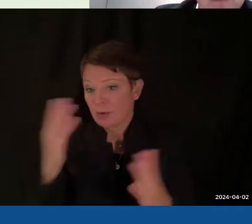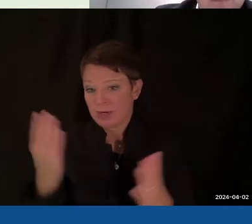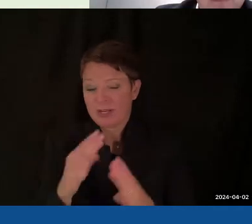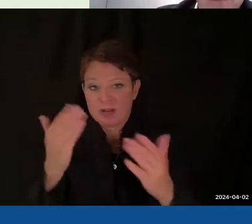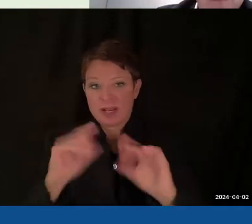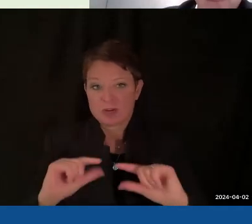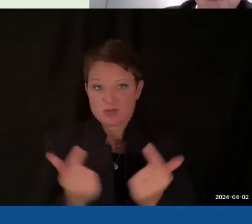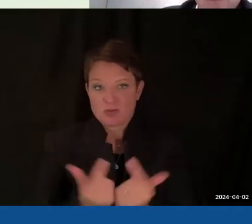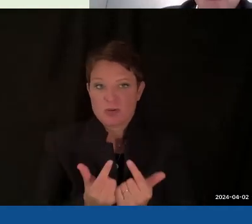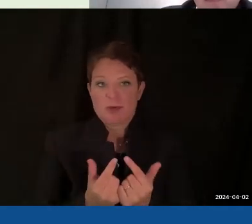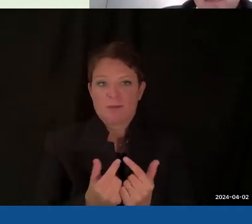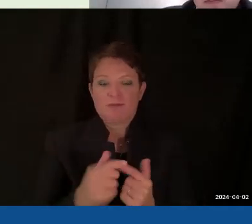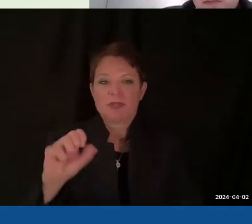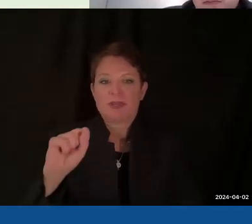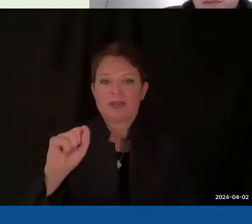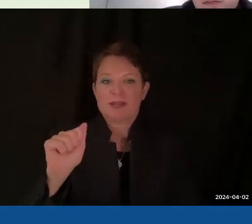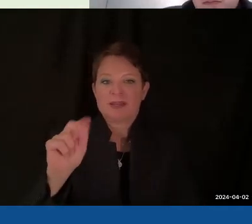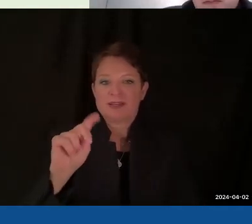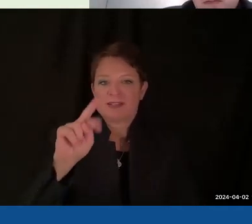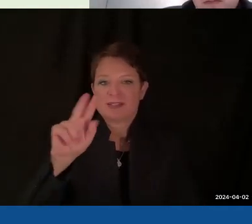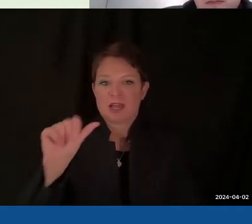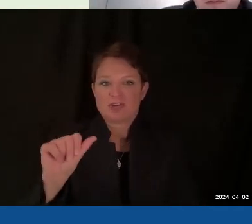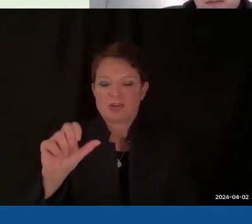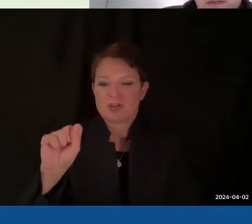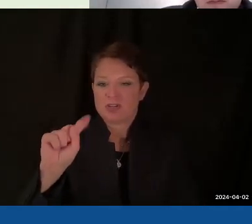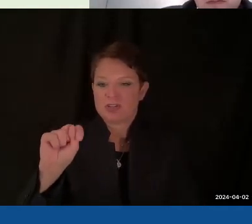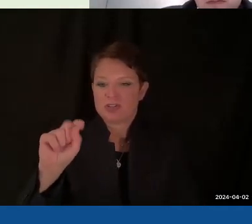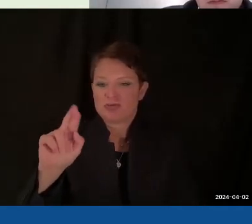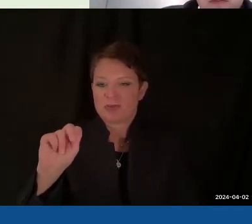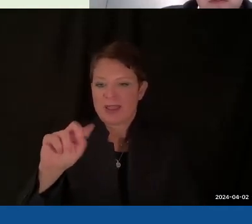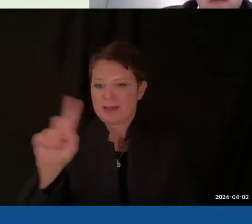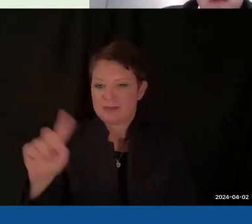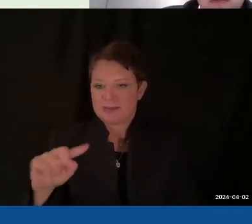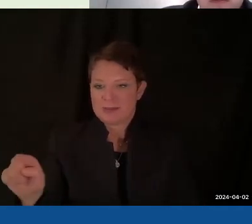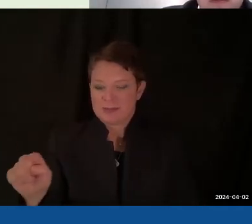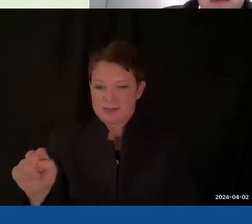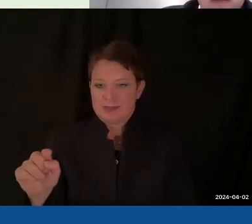next group. We'll start with Sandra Strands.